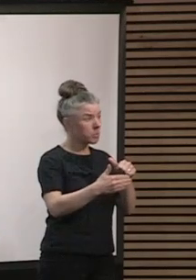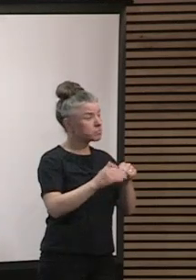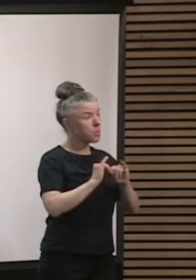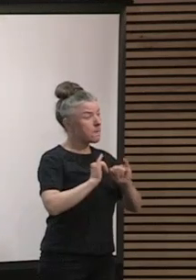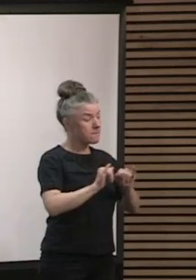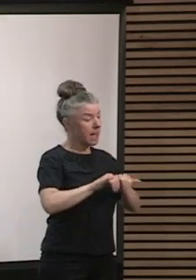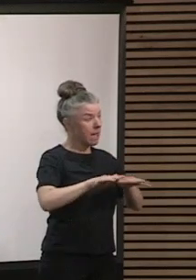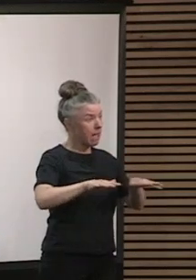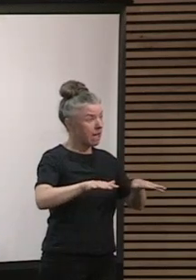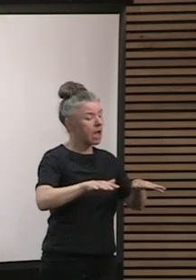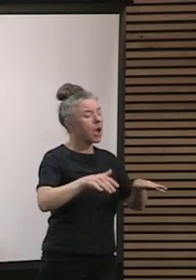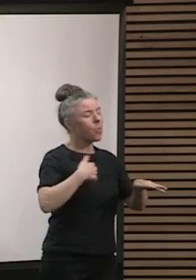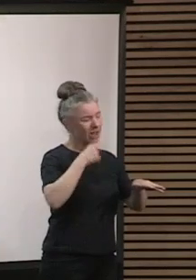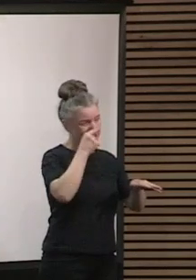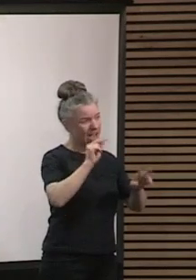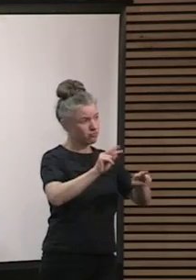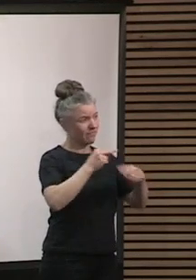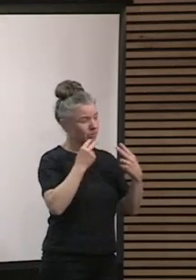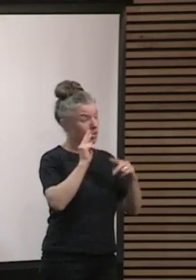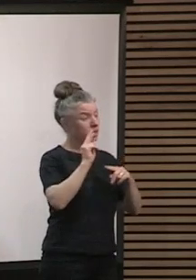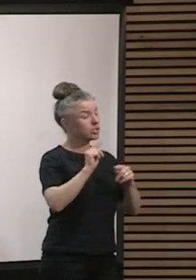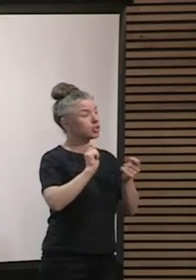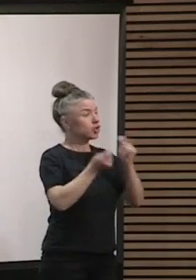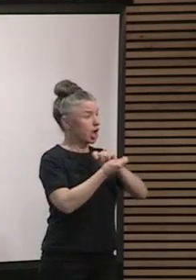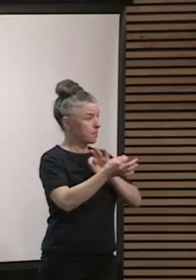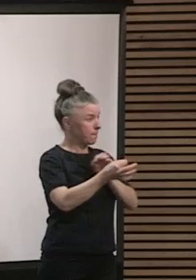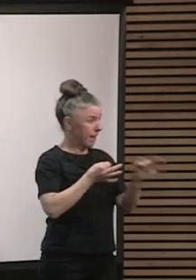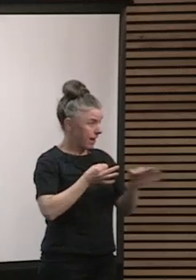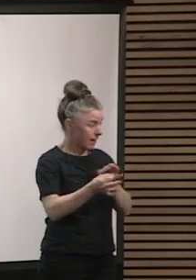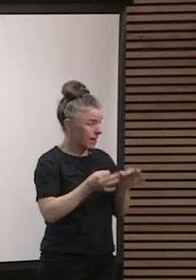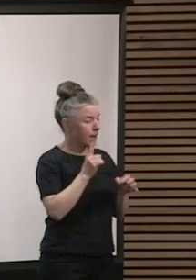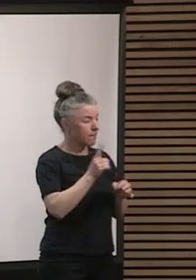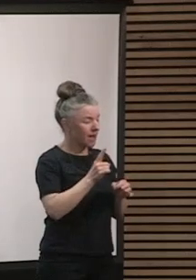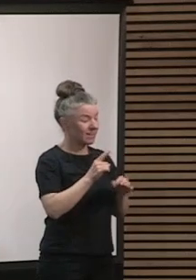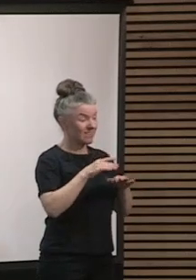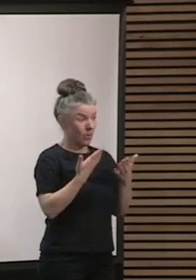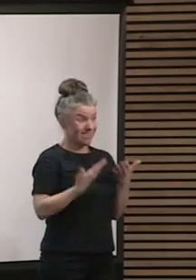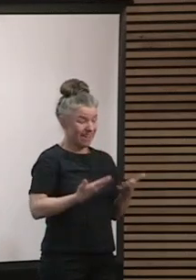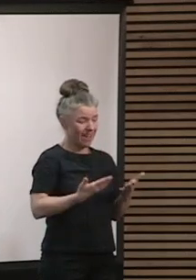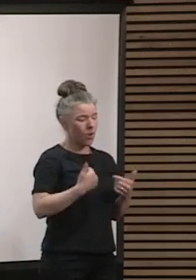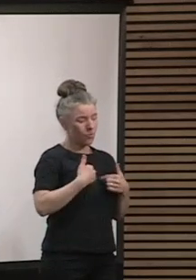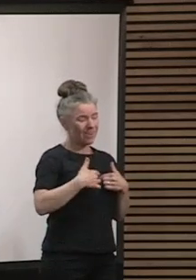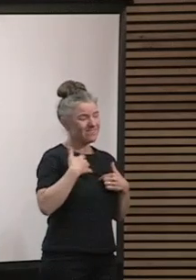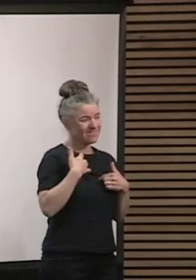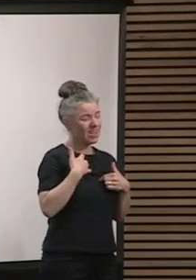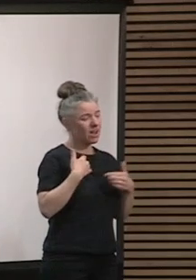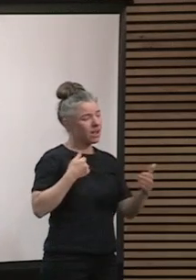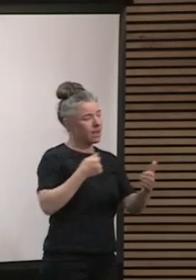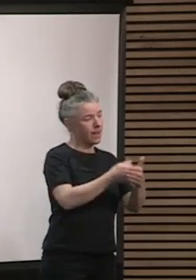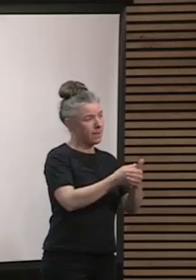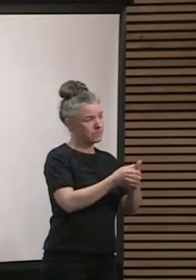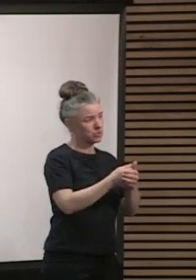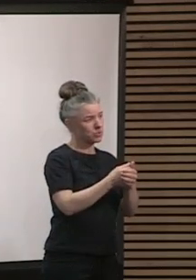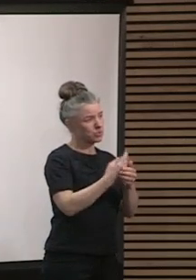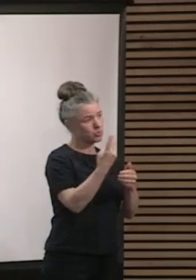give ourselves the space to consider our settings. But ultimately, for the sake of certainty, we foresee it being no longer at this stage than